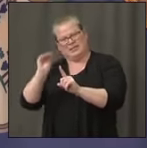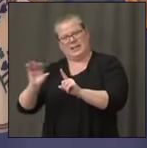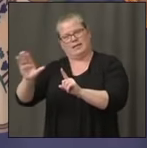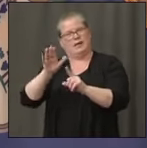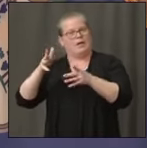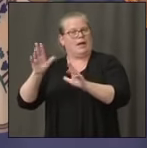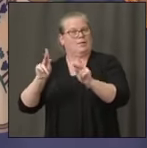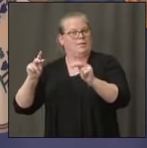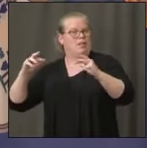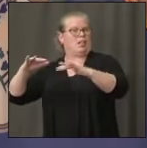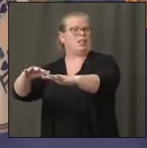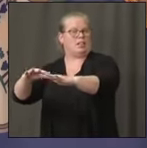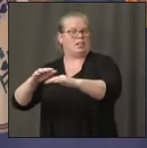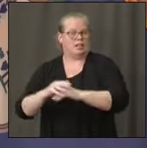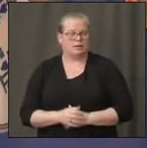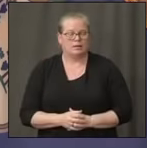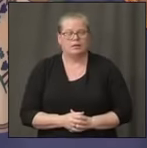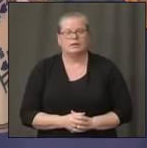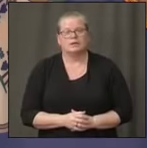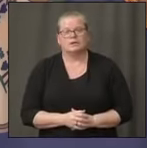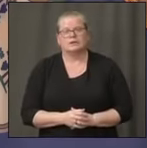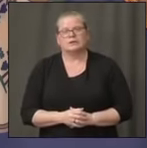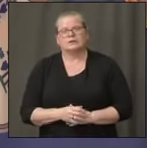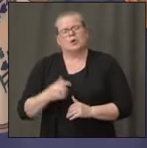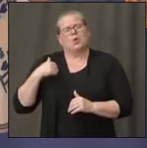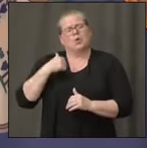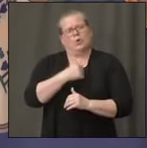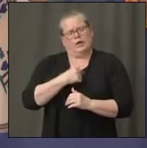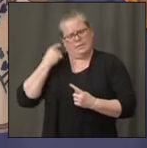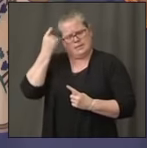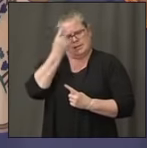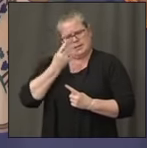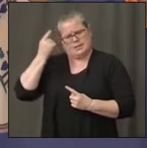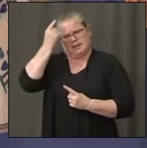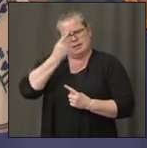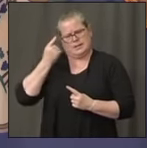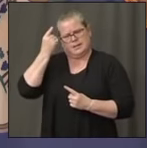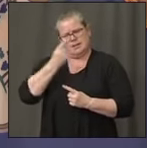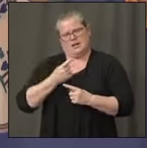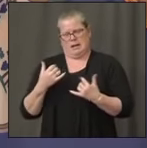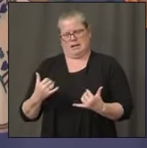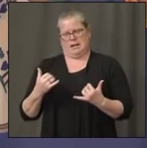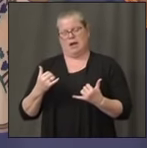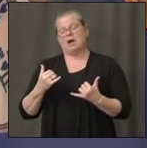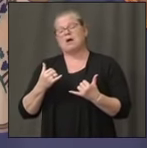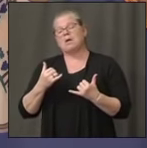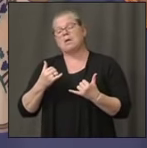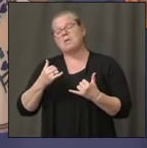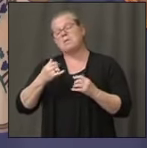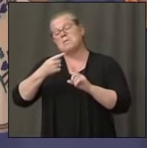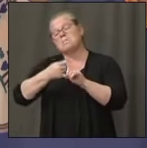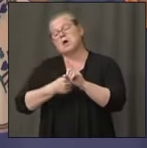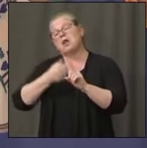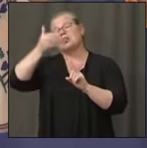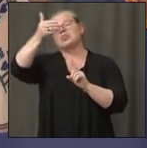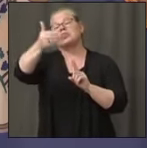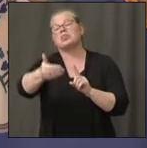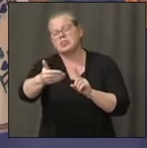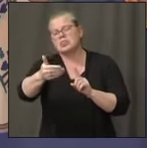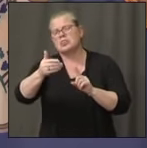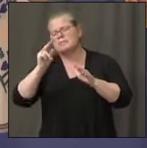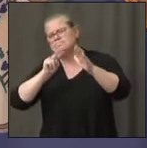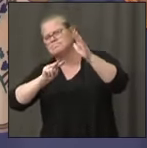what should we project about going forward a month or two from now. And you see how the world has changed in